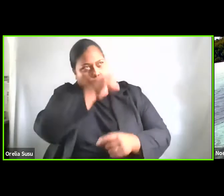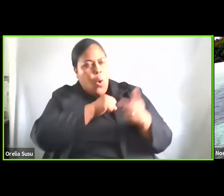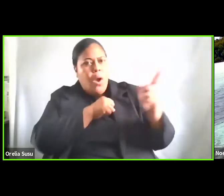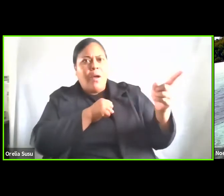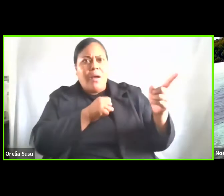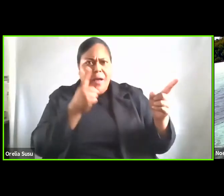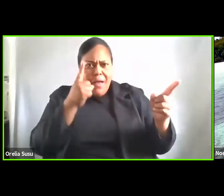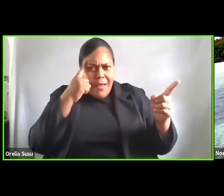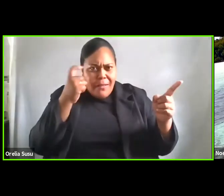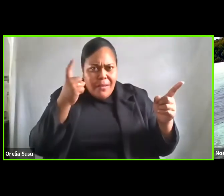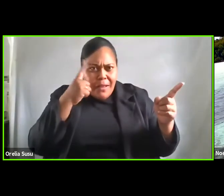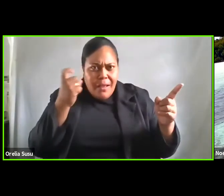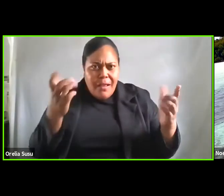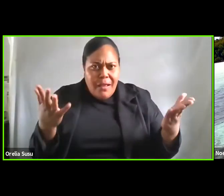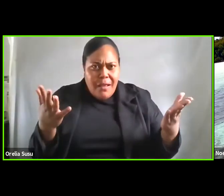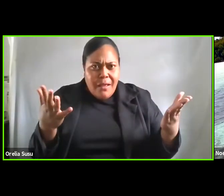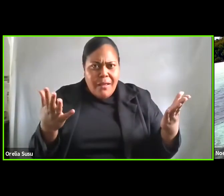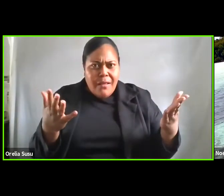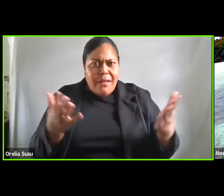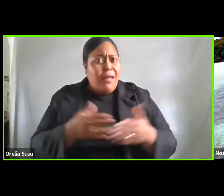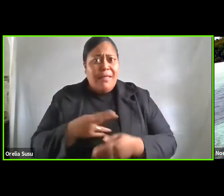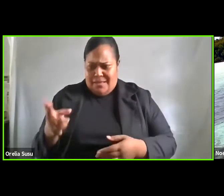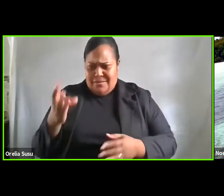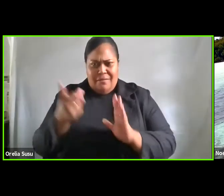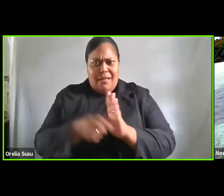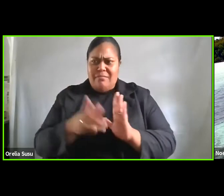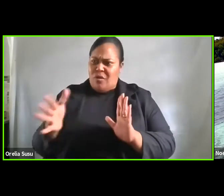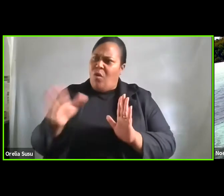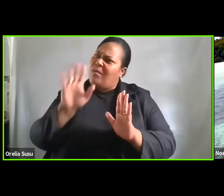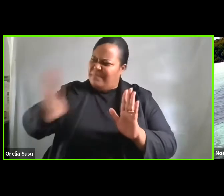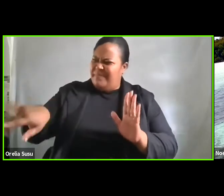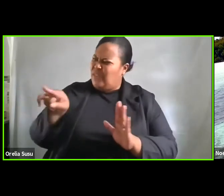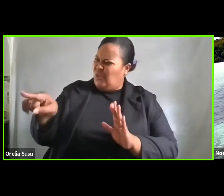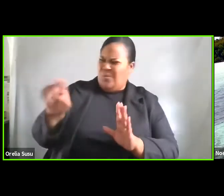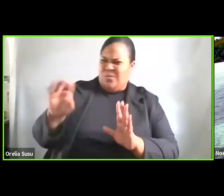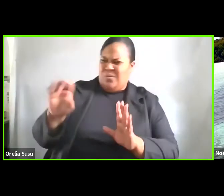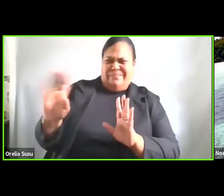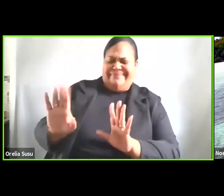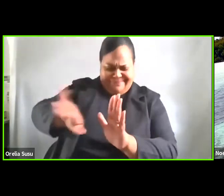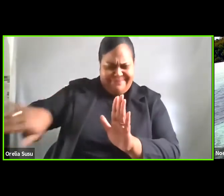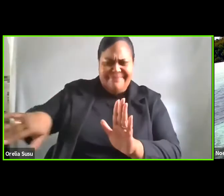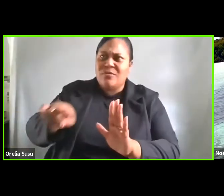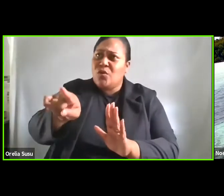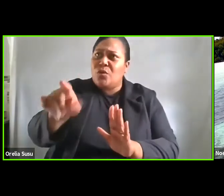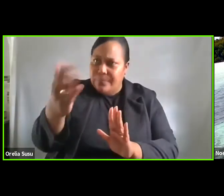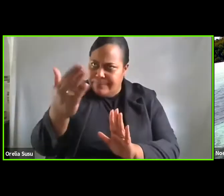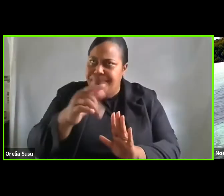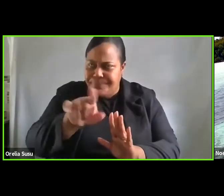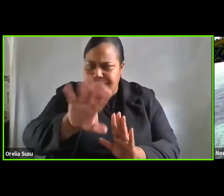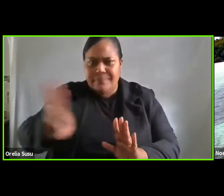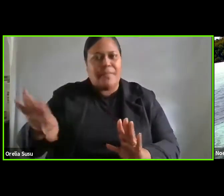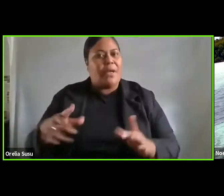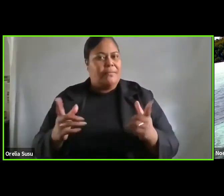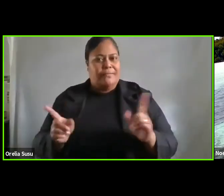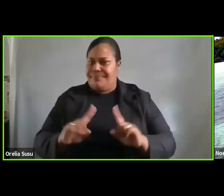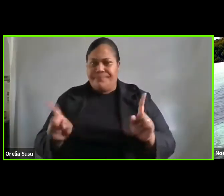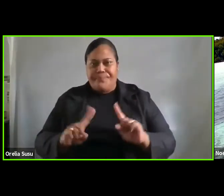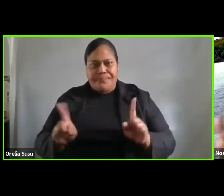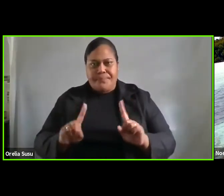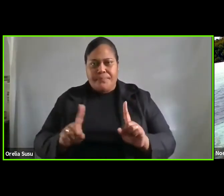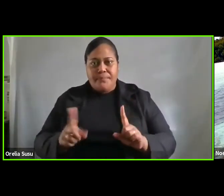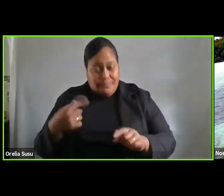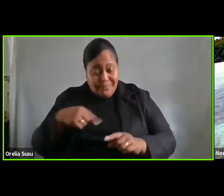from having the right to live a full and safe and happy life no so for us that is where we are